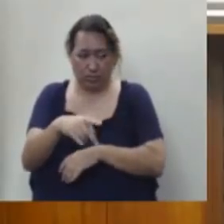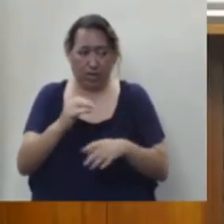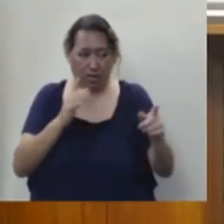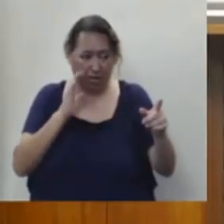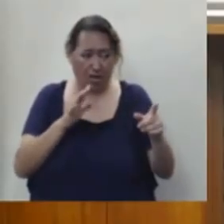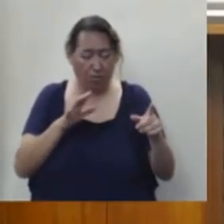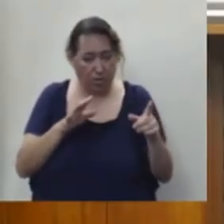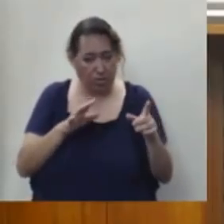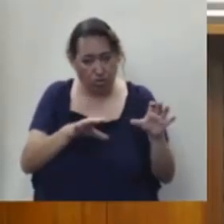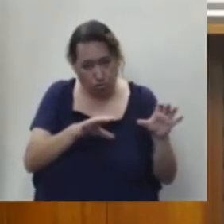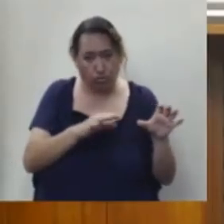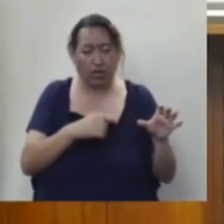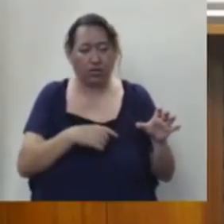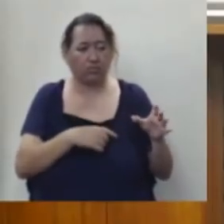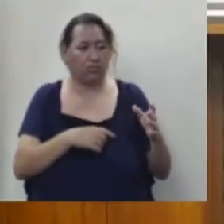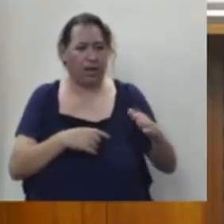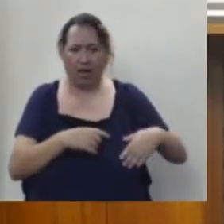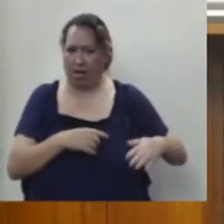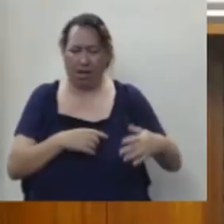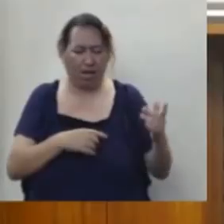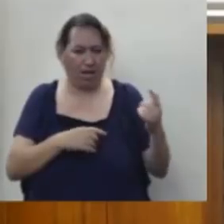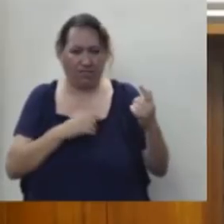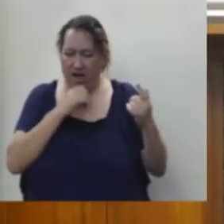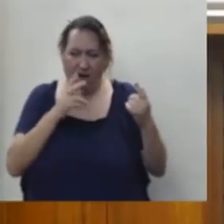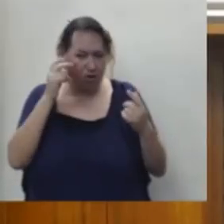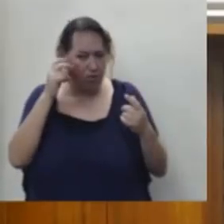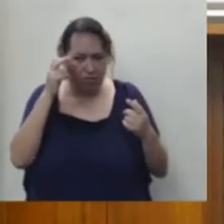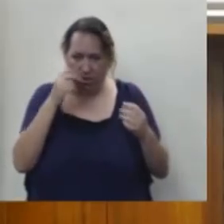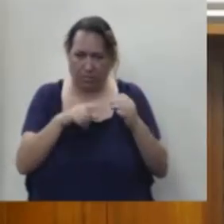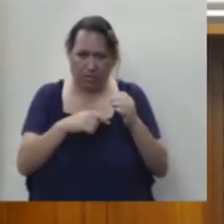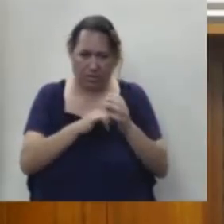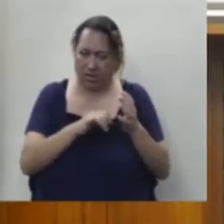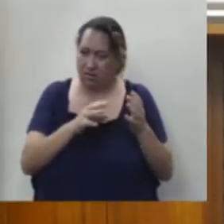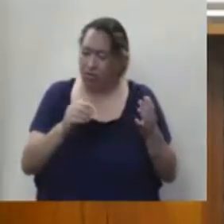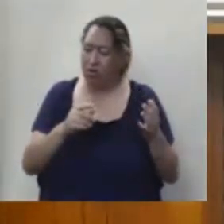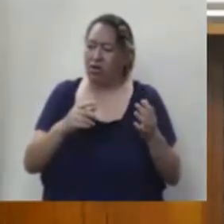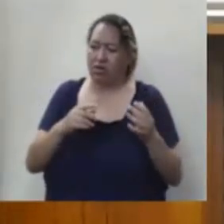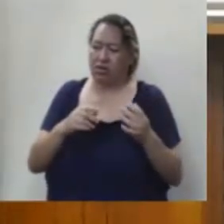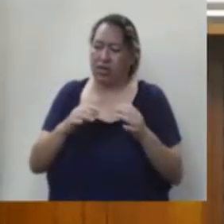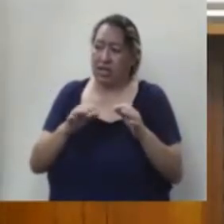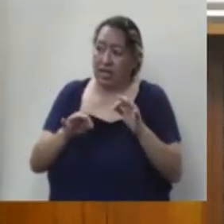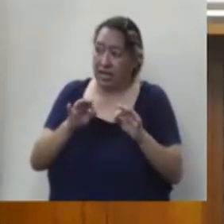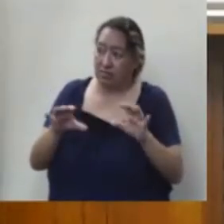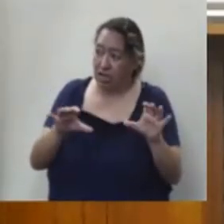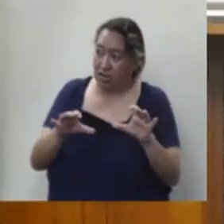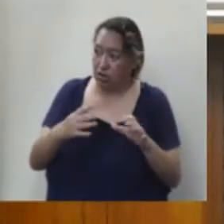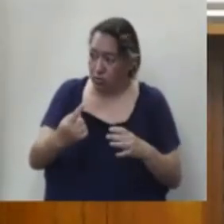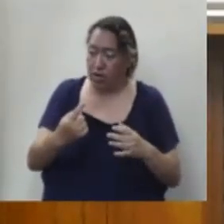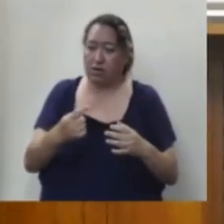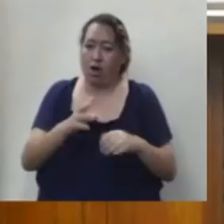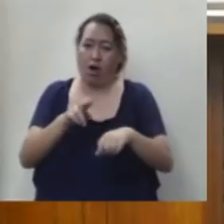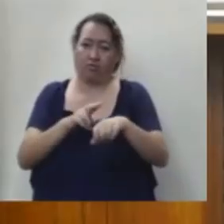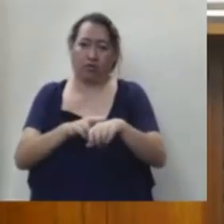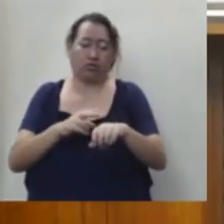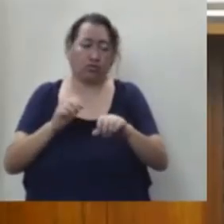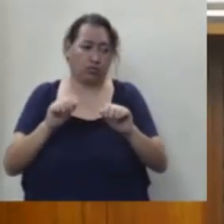not heard at this time if they did one. However, if they did, then of course we'll go ahead and have them do